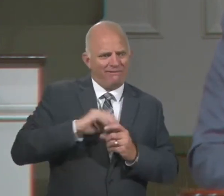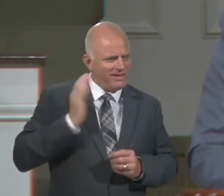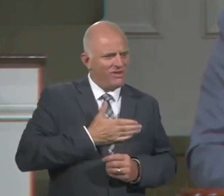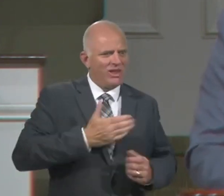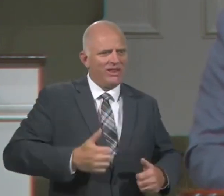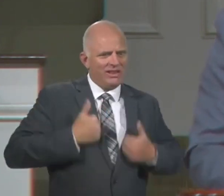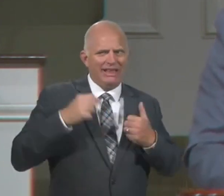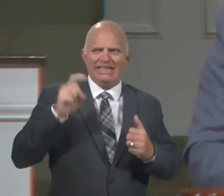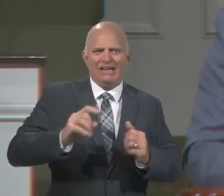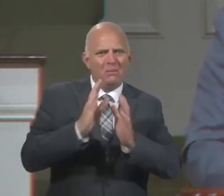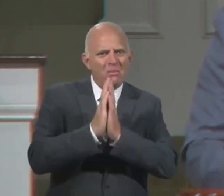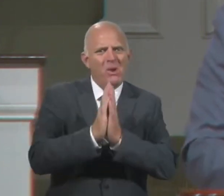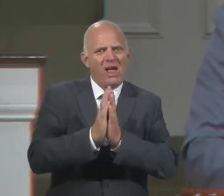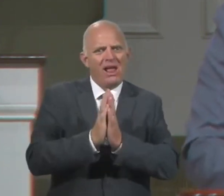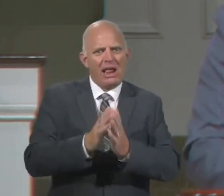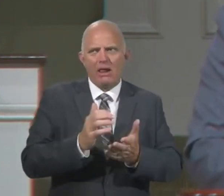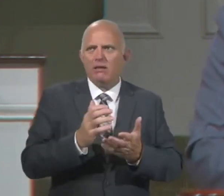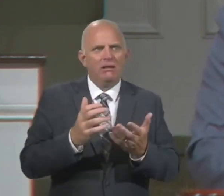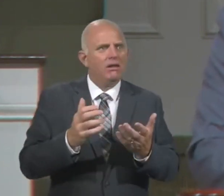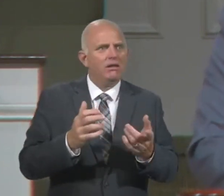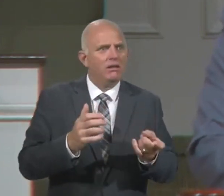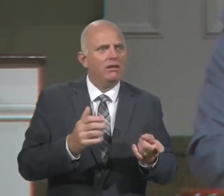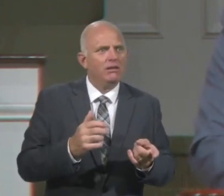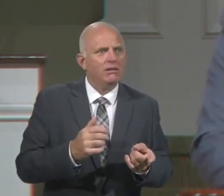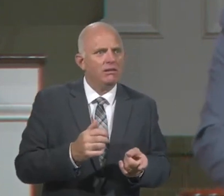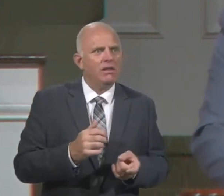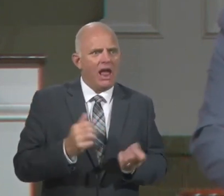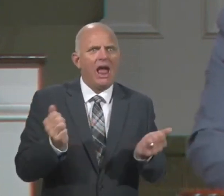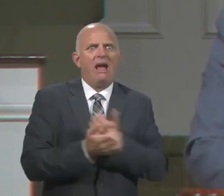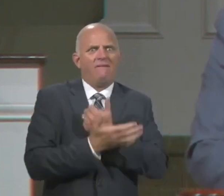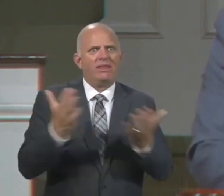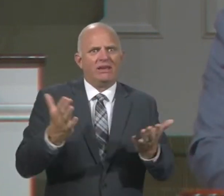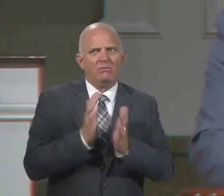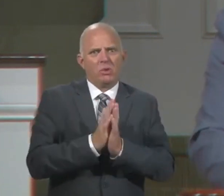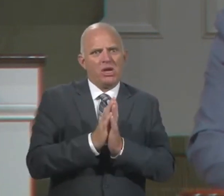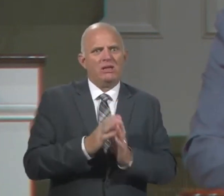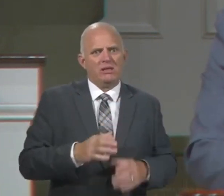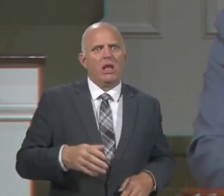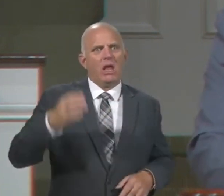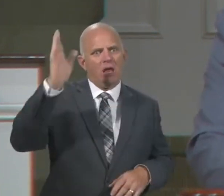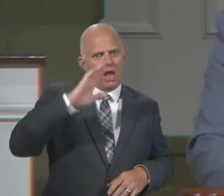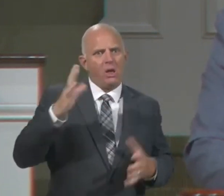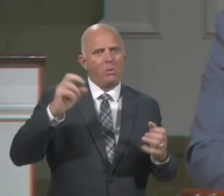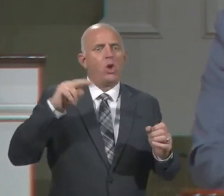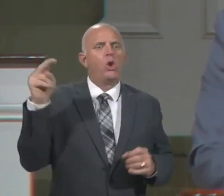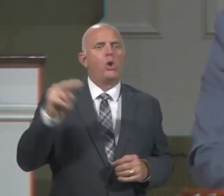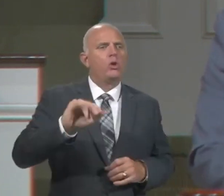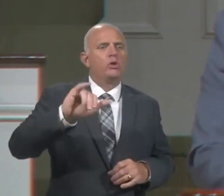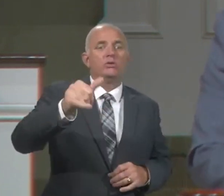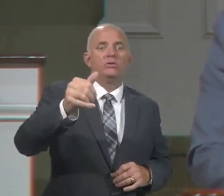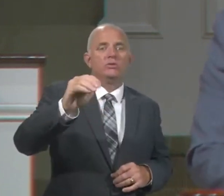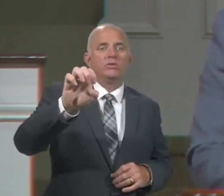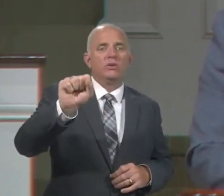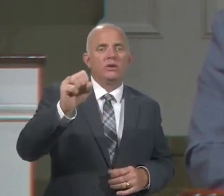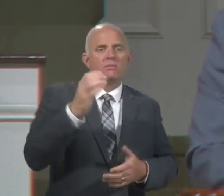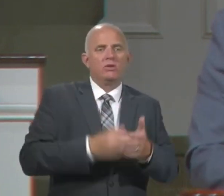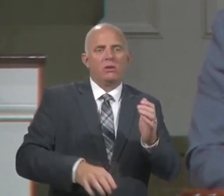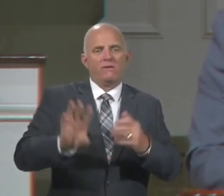about everything. God wants us to pray fervently. Take your Bibles and turn to James chapter 4.